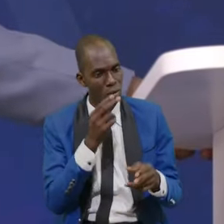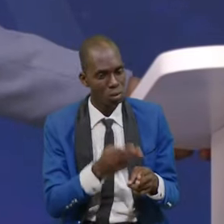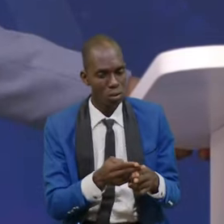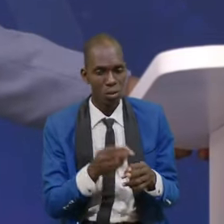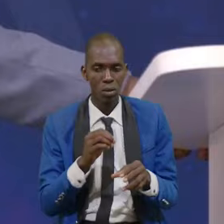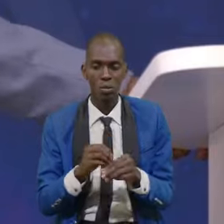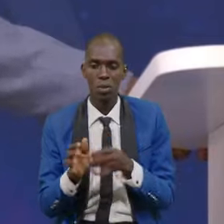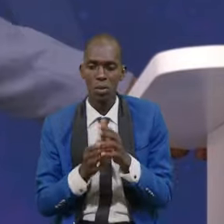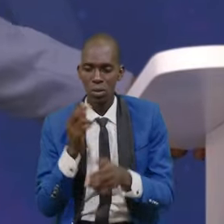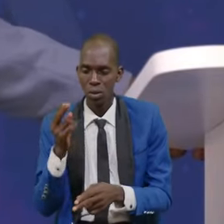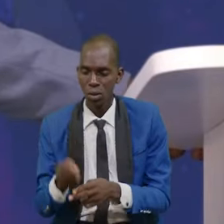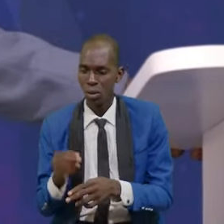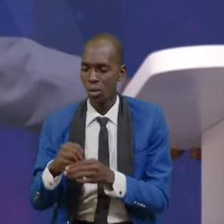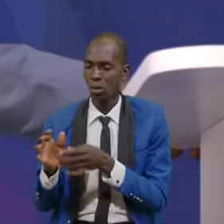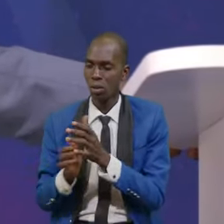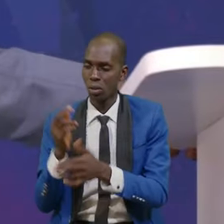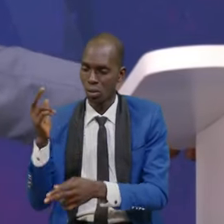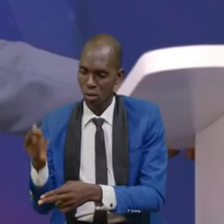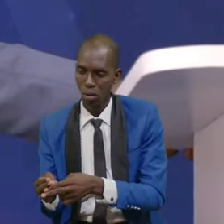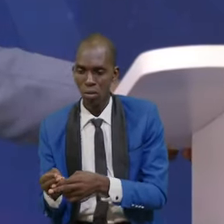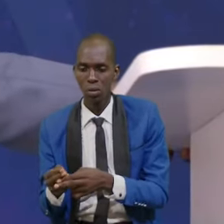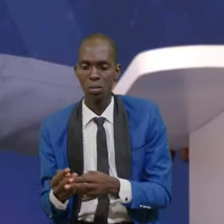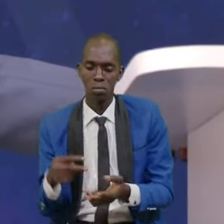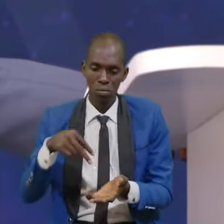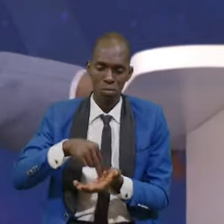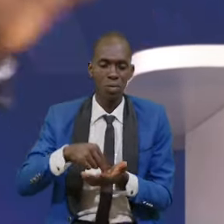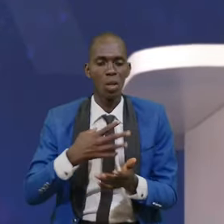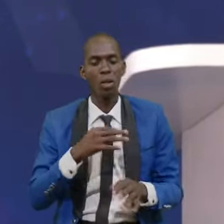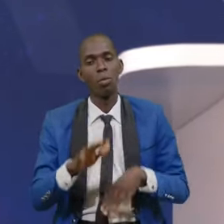Jesus' name, in Jesus' name, rise up and walk.